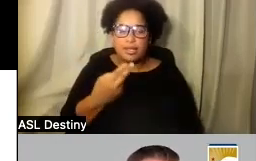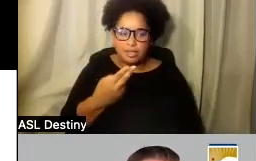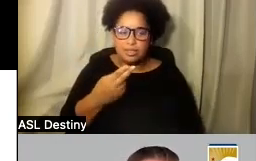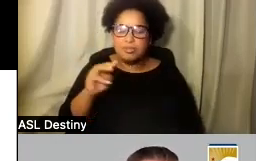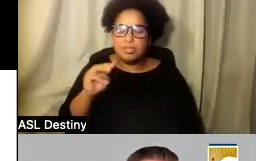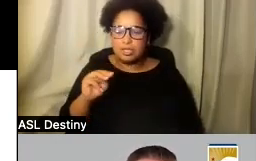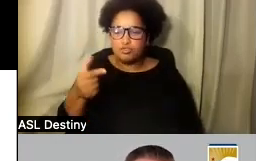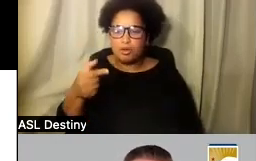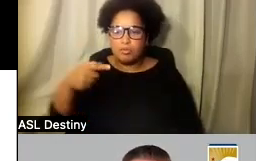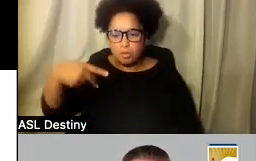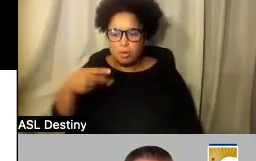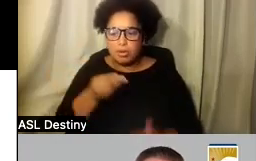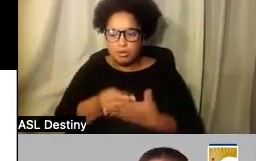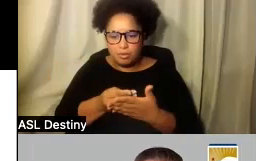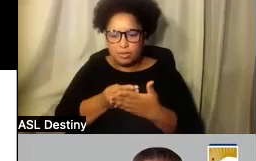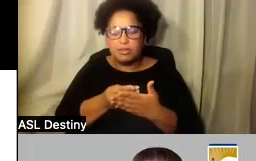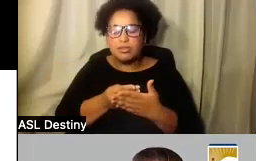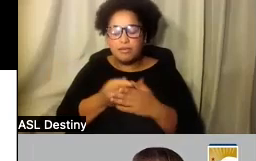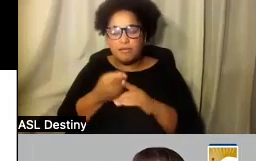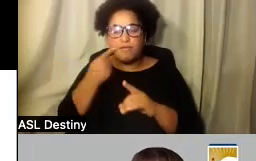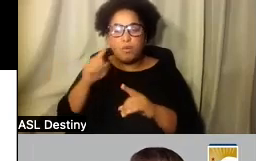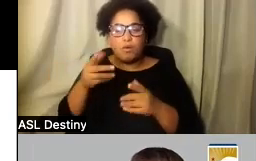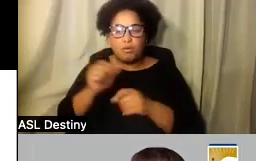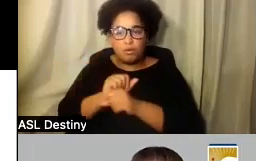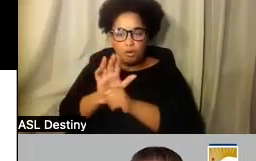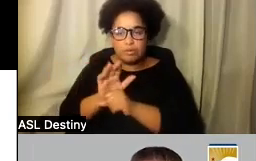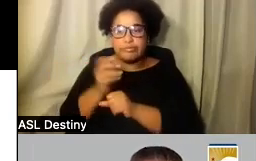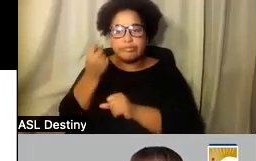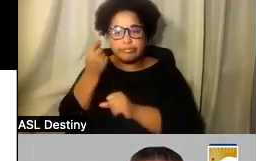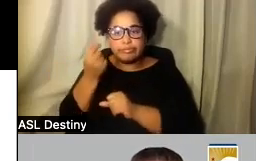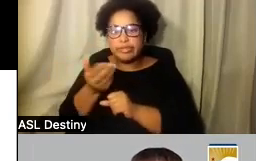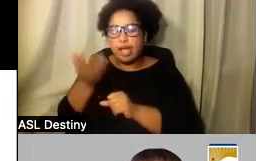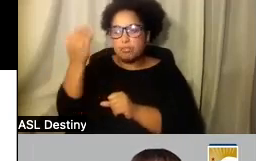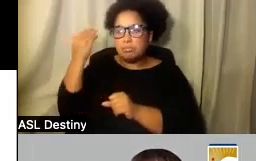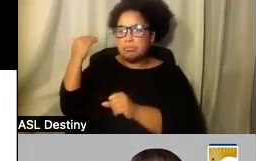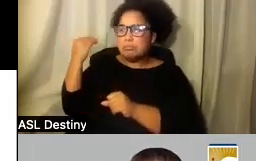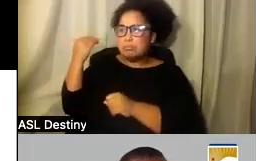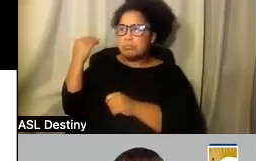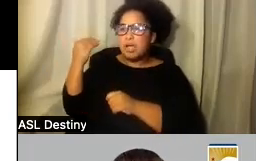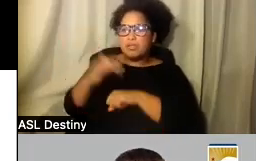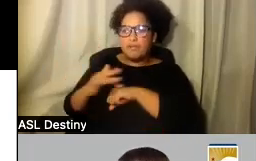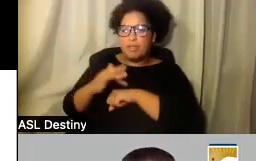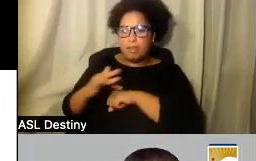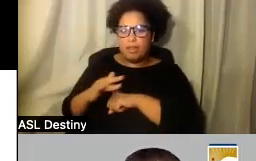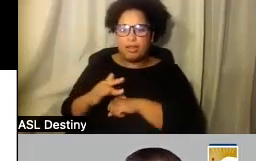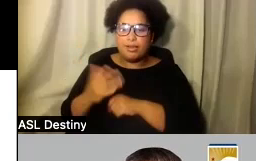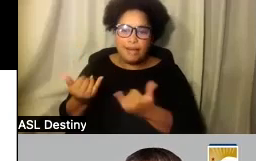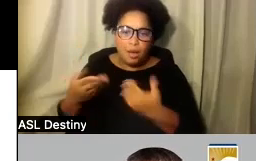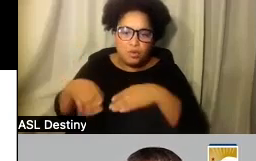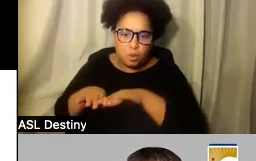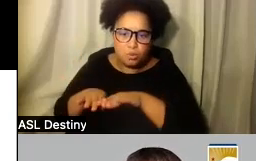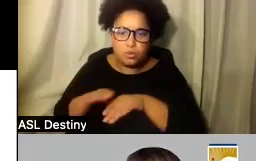funding for COVID, which was opened up a while back. That has since closed,